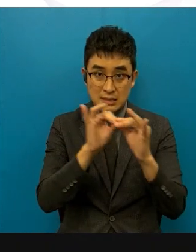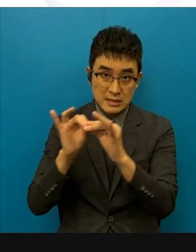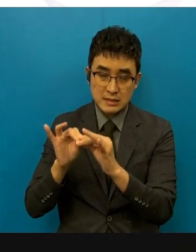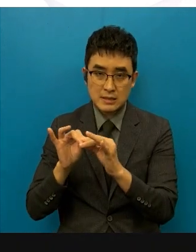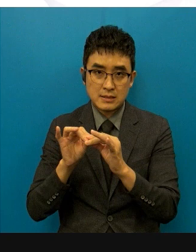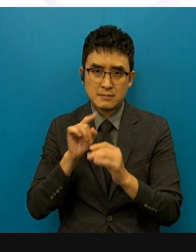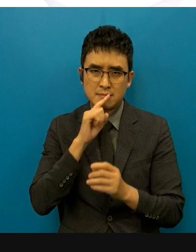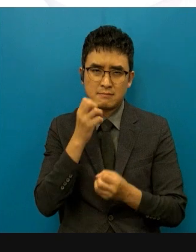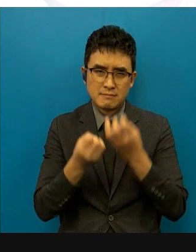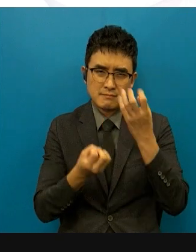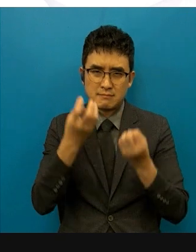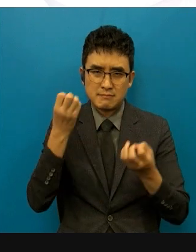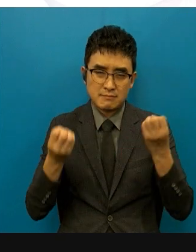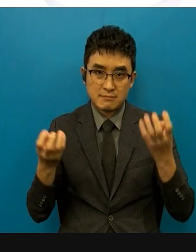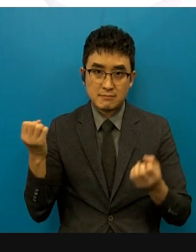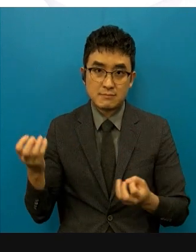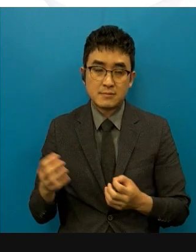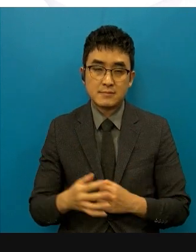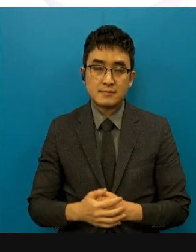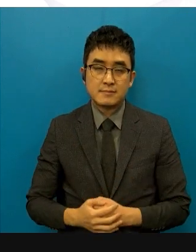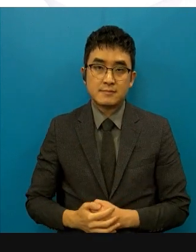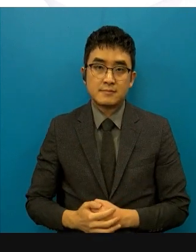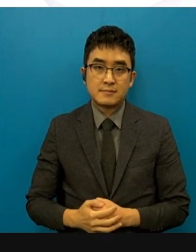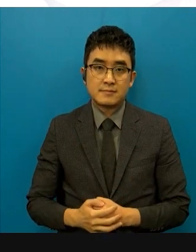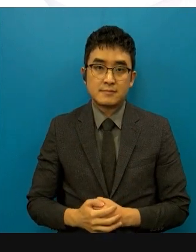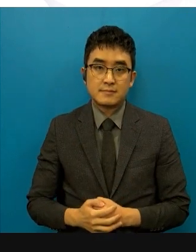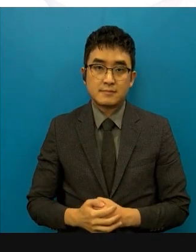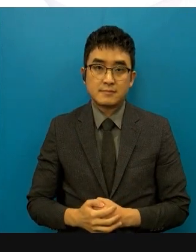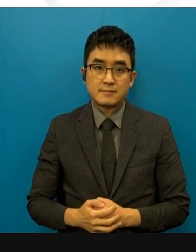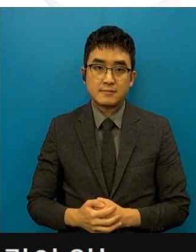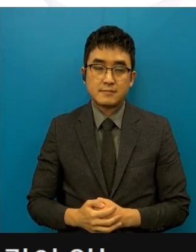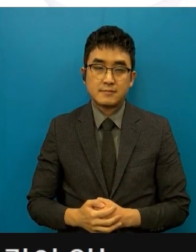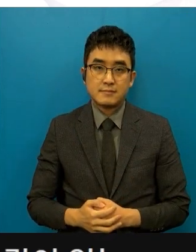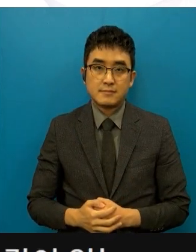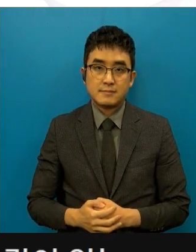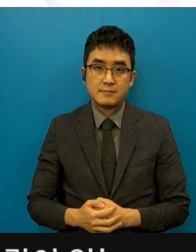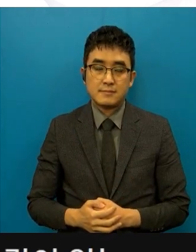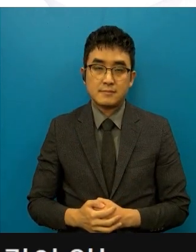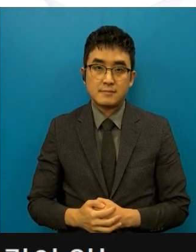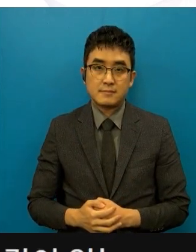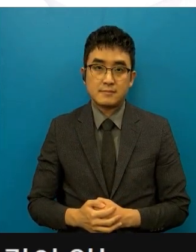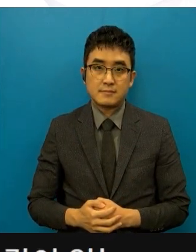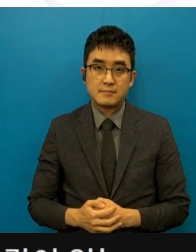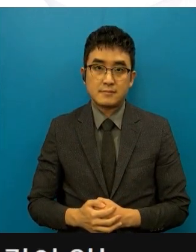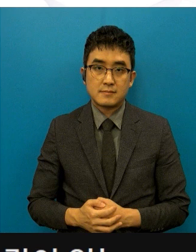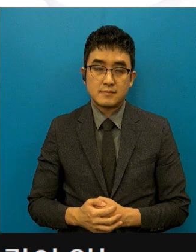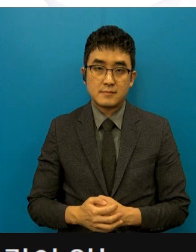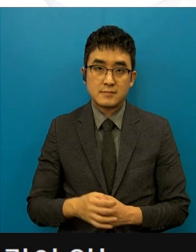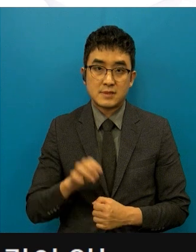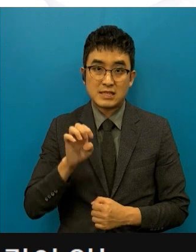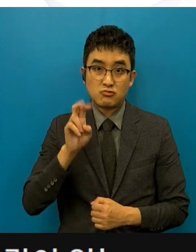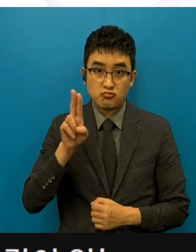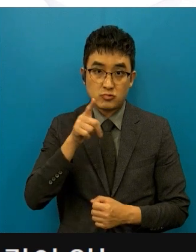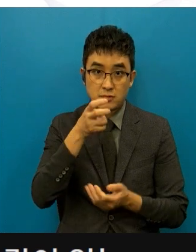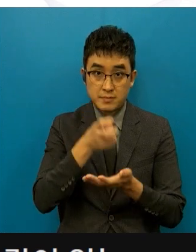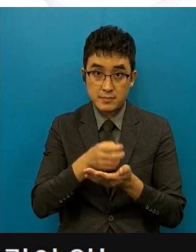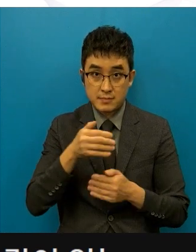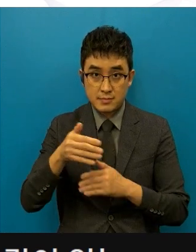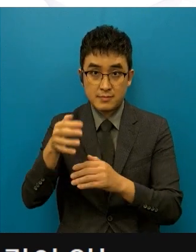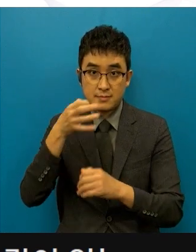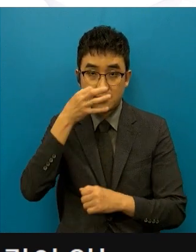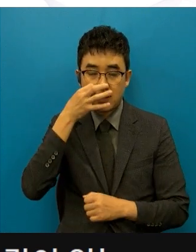rights. One of those rights is the freedom to receive services under Article 56 of the Treaty on the Functioning of the